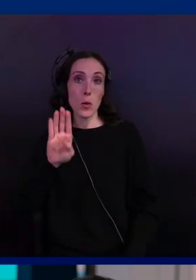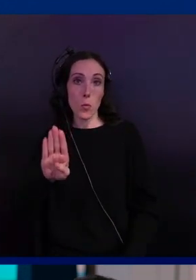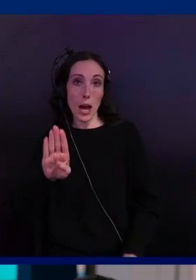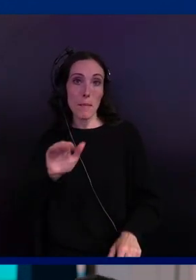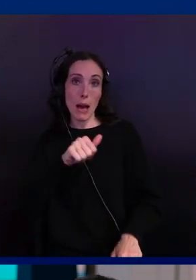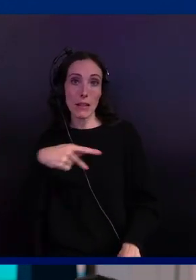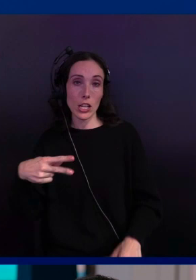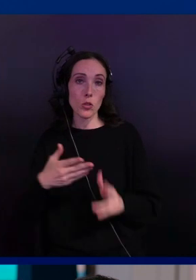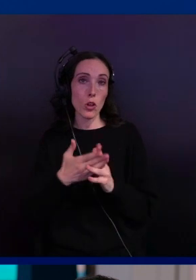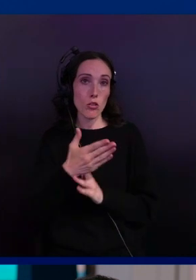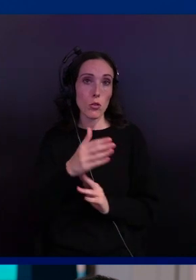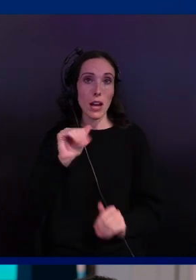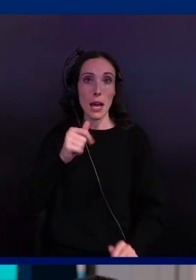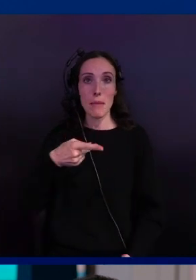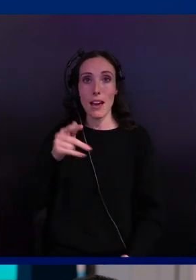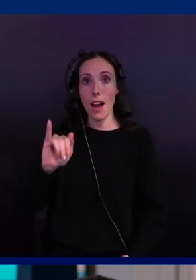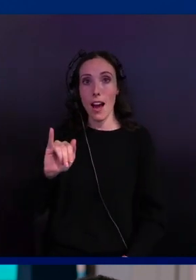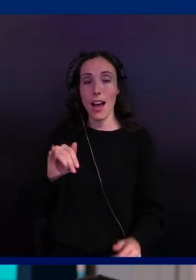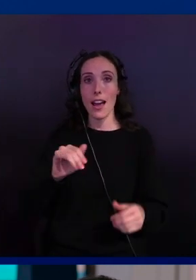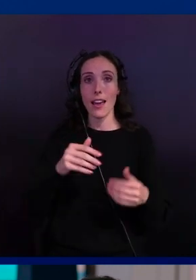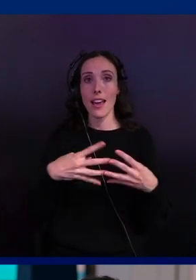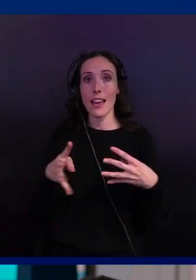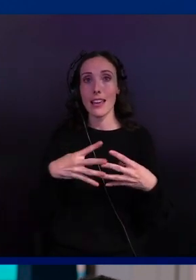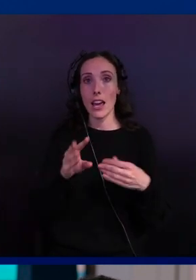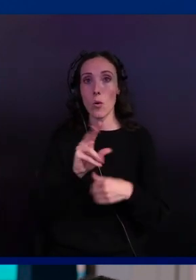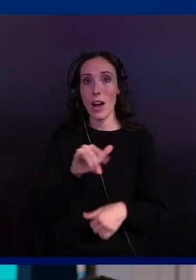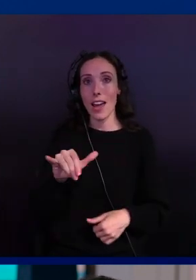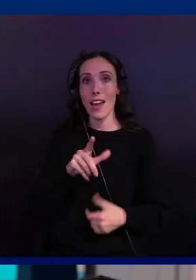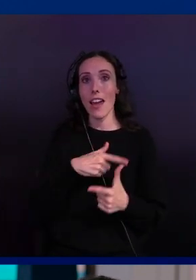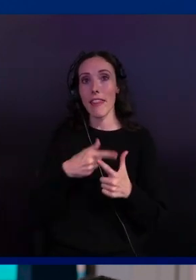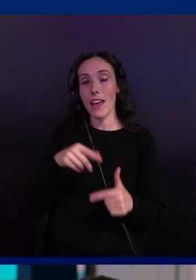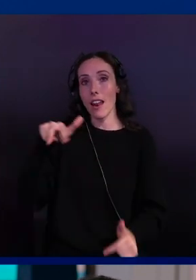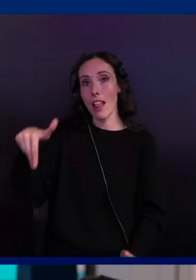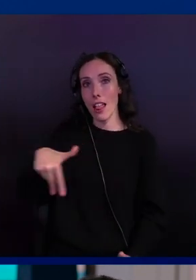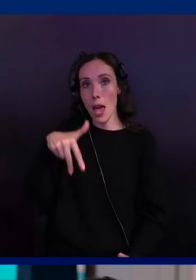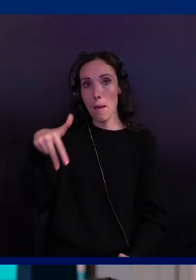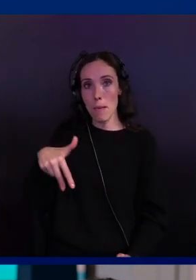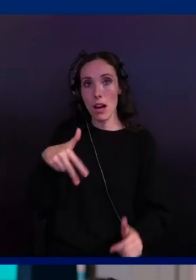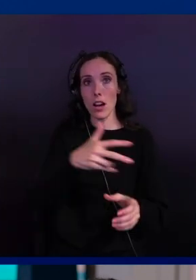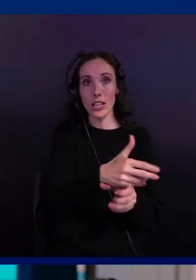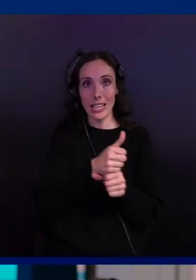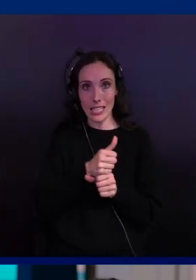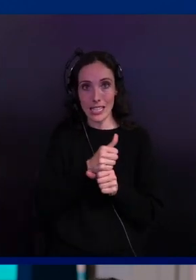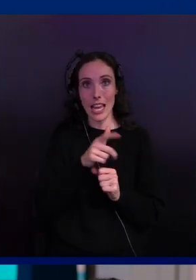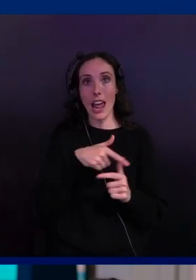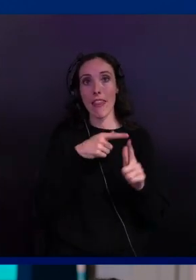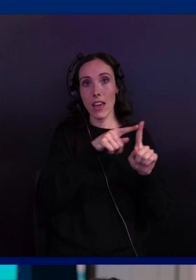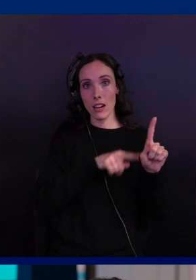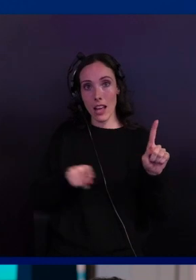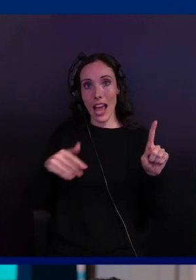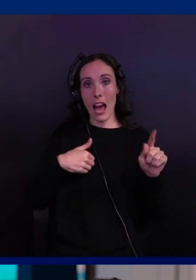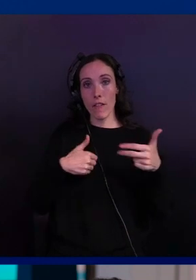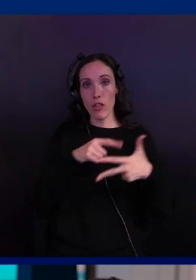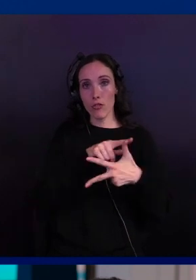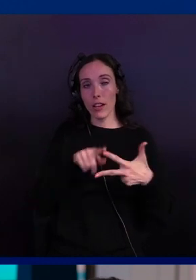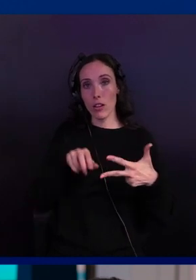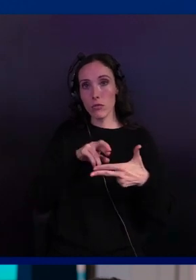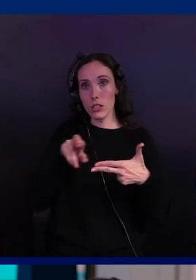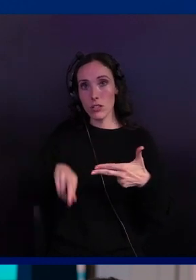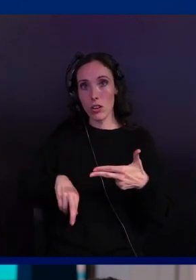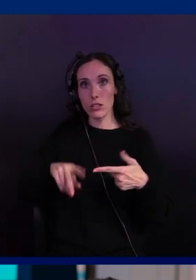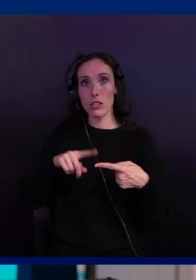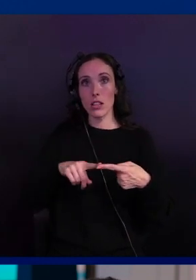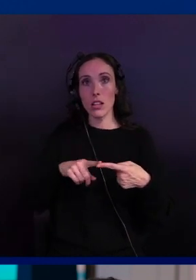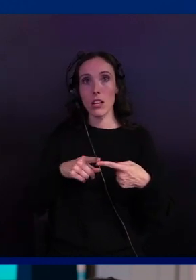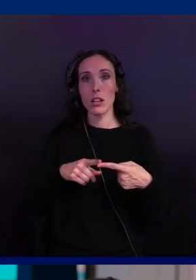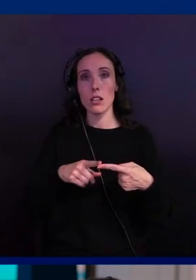through Amazon API gateway, and then Lambda can get the results, and then there could be 3 outcomes. So one is a low risk, you just approve